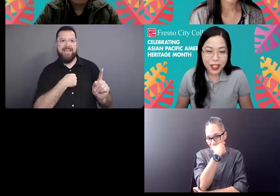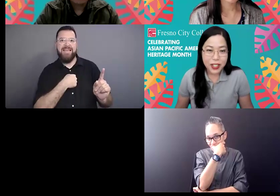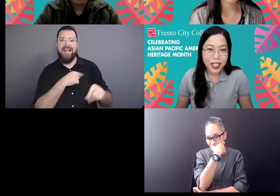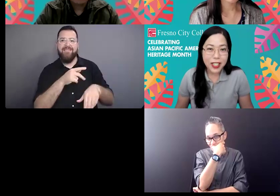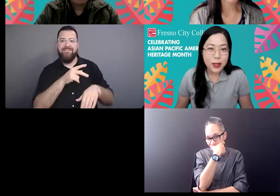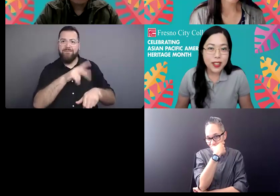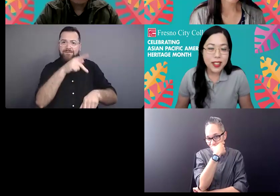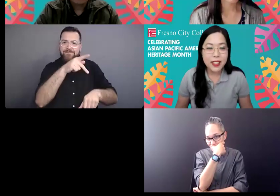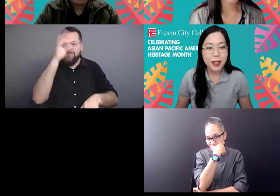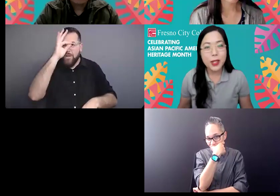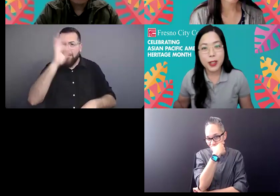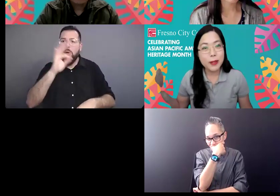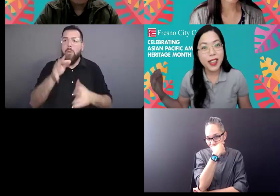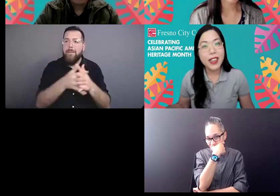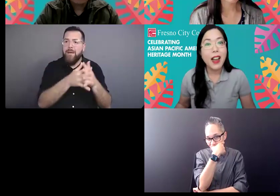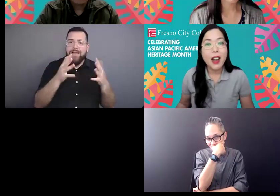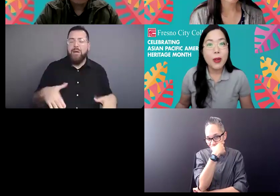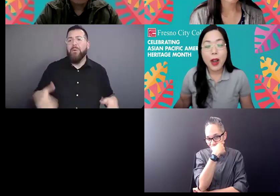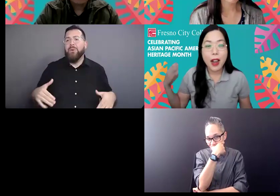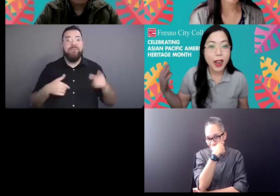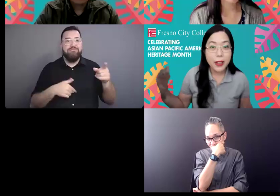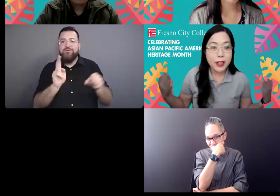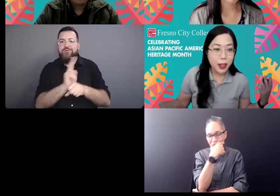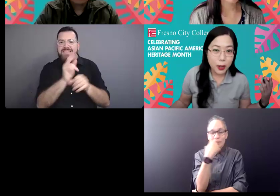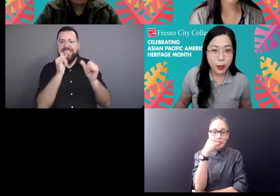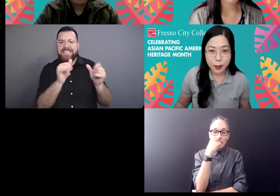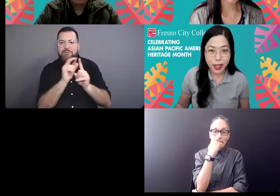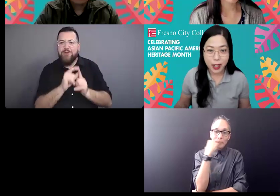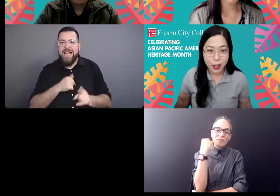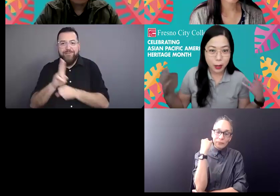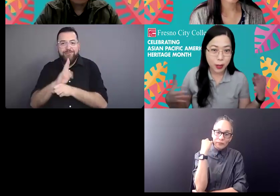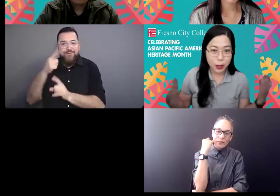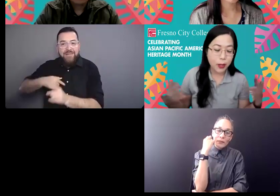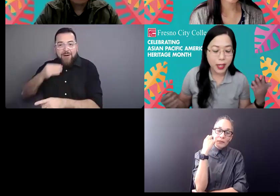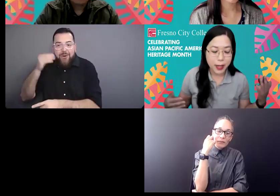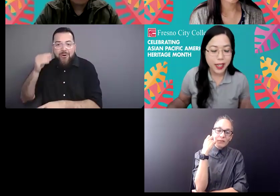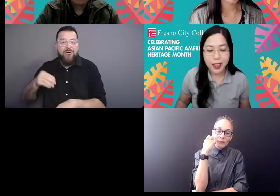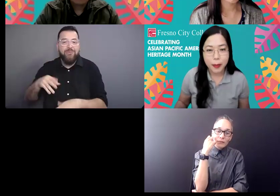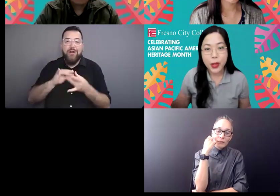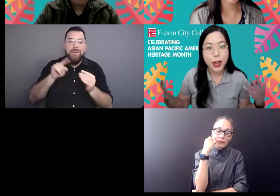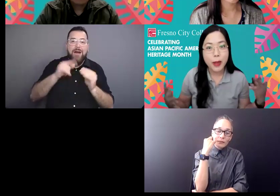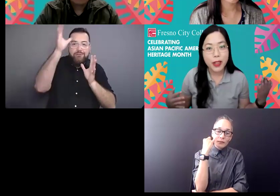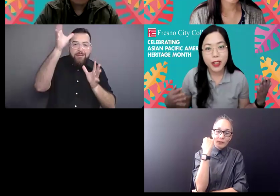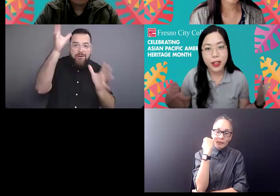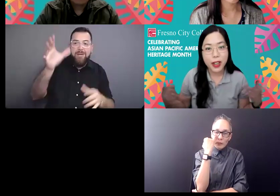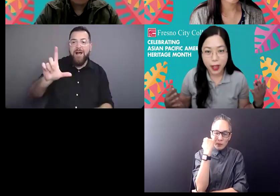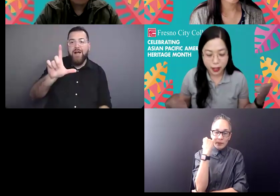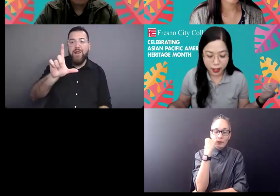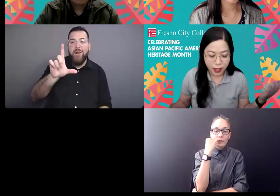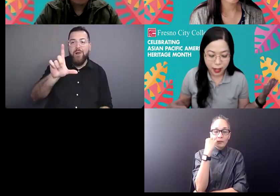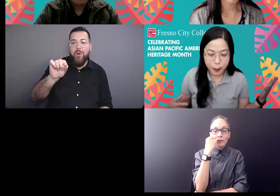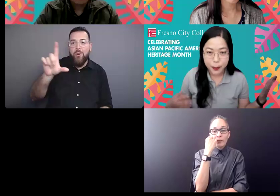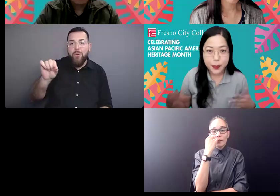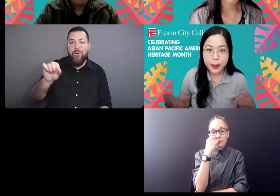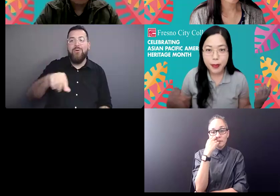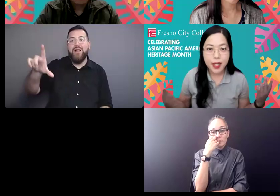and she used the same terms that I used at home, like Lolo, Lola, meaning grandmother,